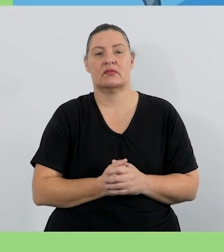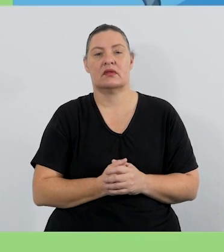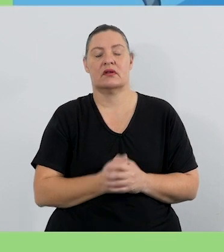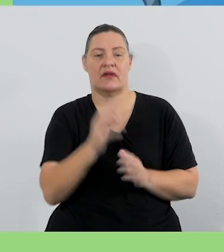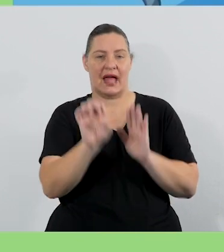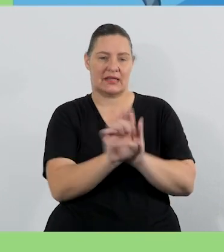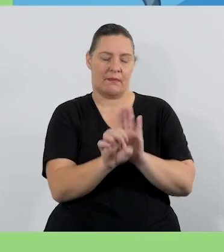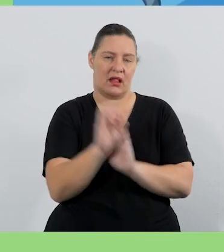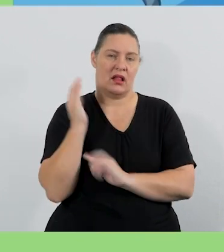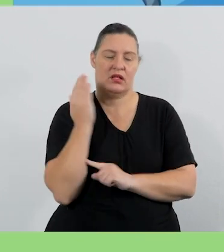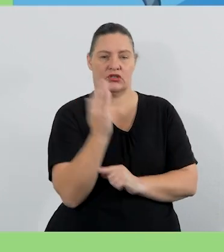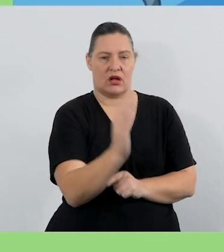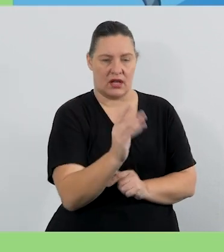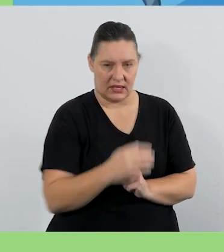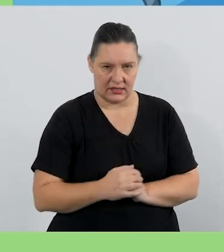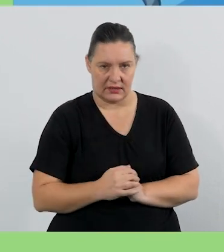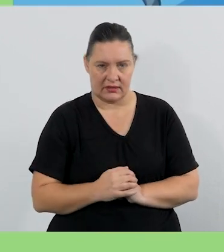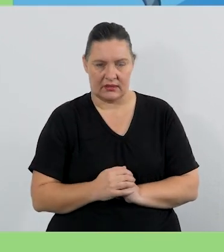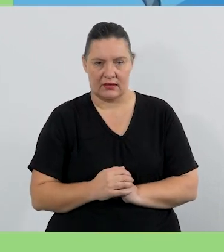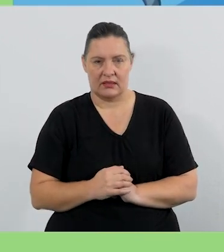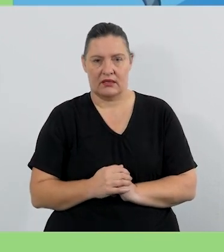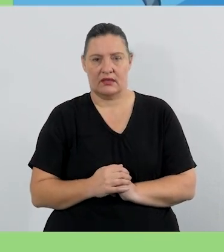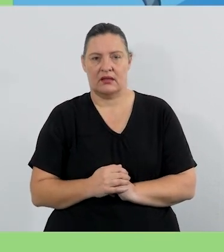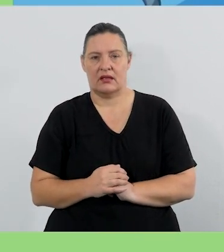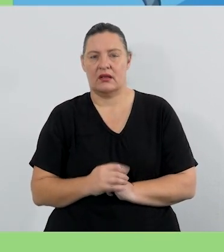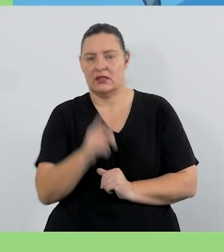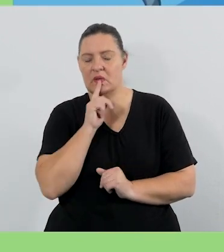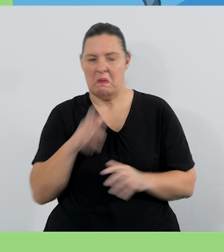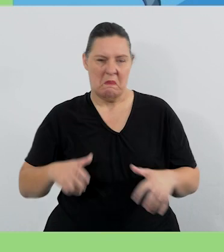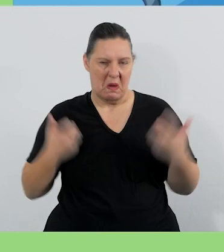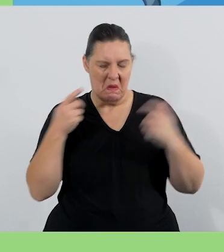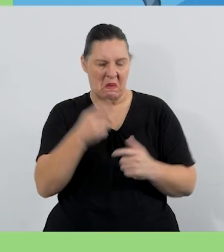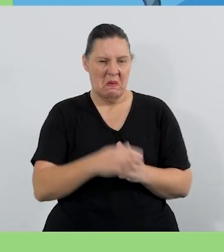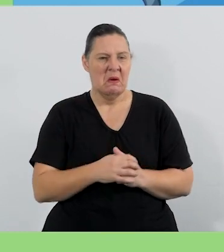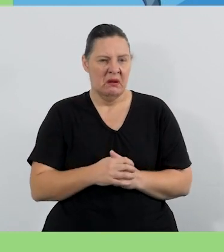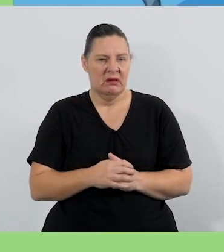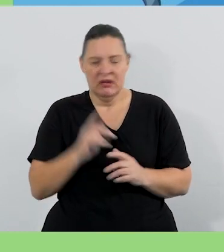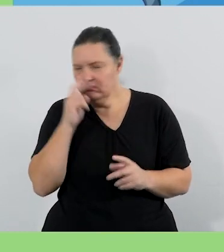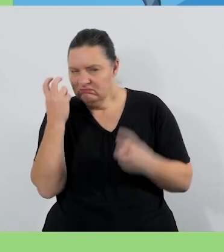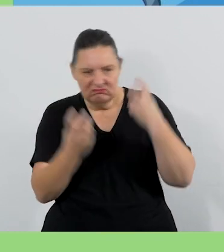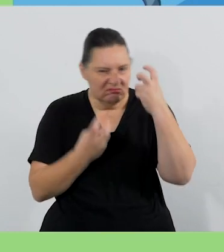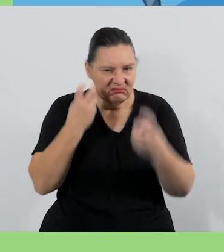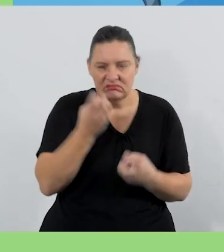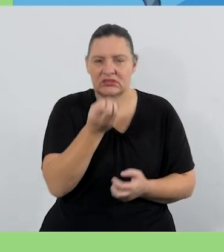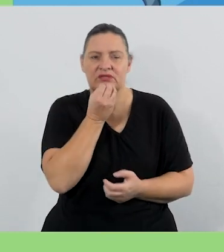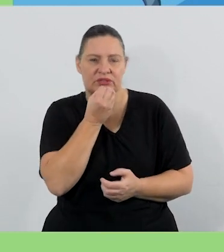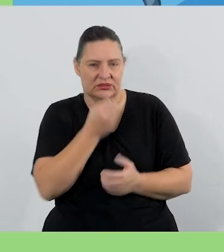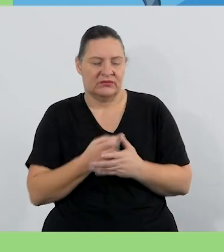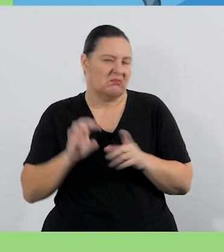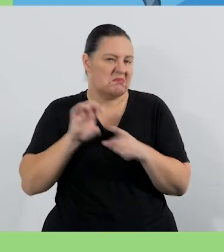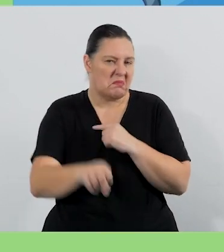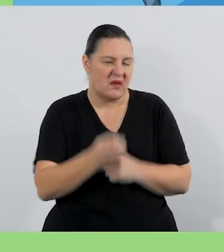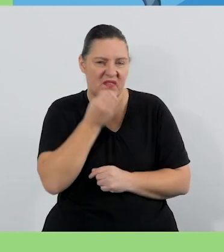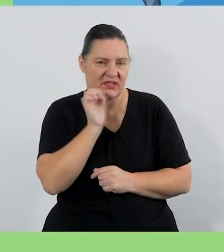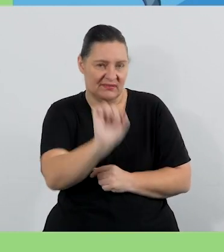example of our predator, which is a shark. If you can see, it's a very angry shark, probably hunting or trying to